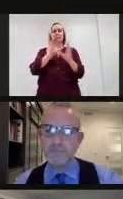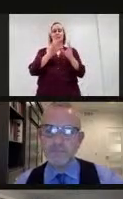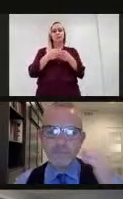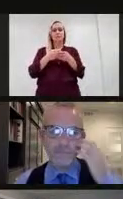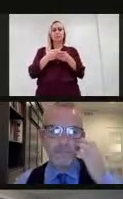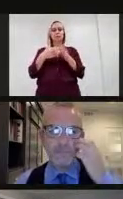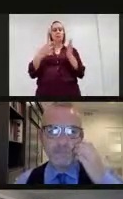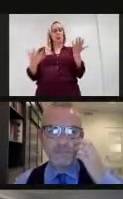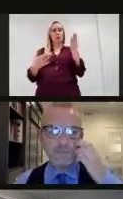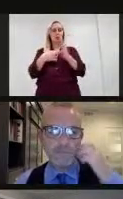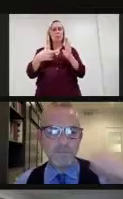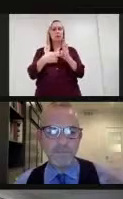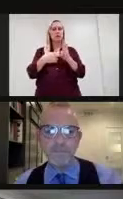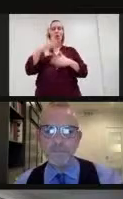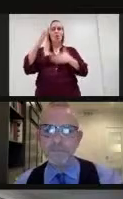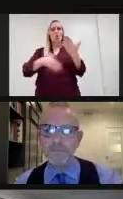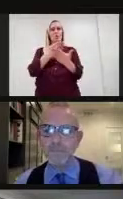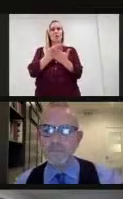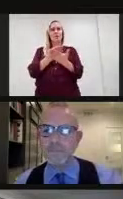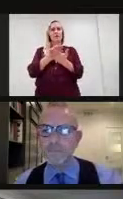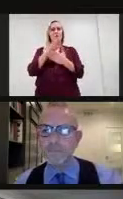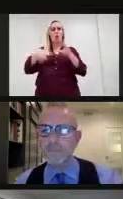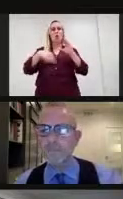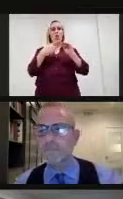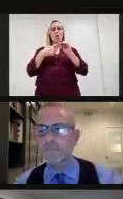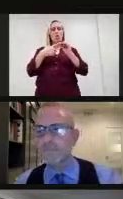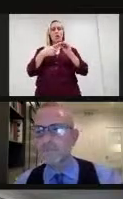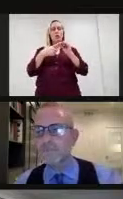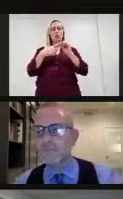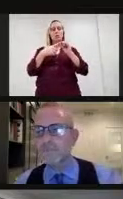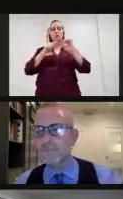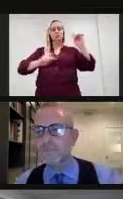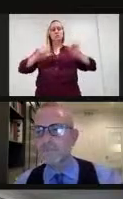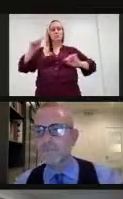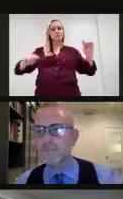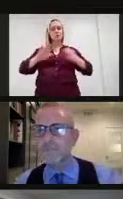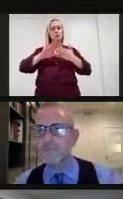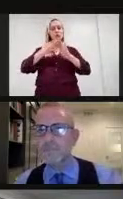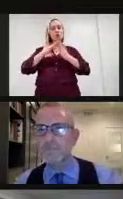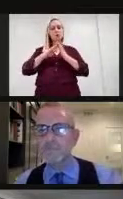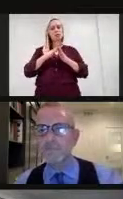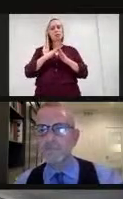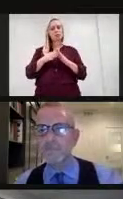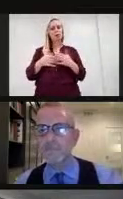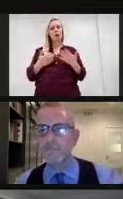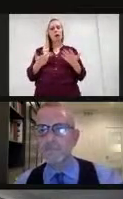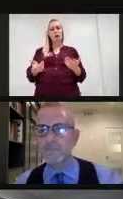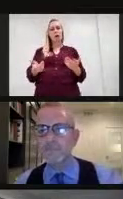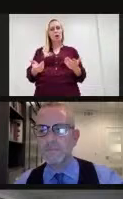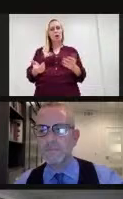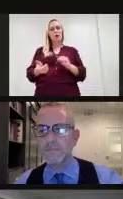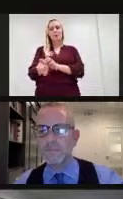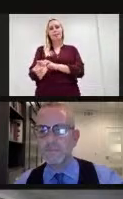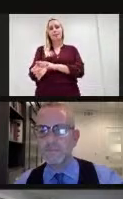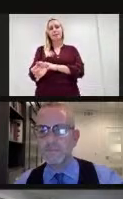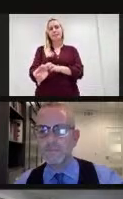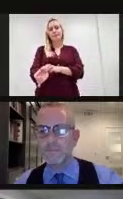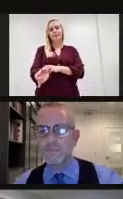communities we have? Or in order to get a good understanding, because some communities